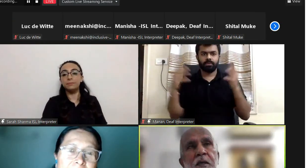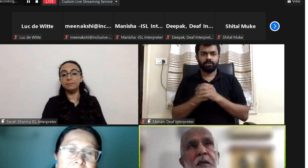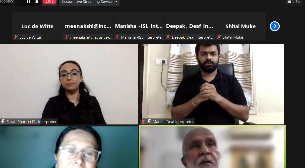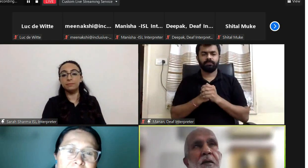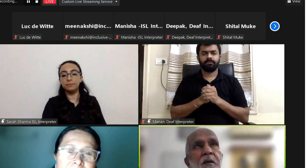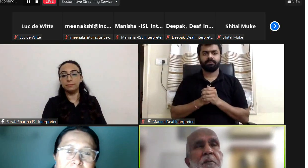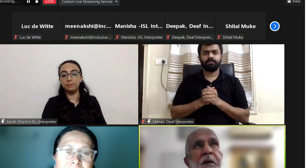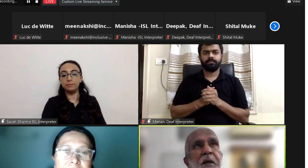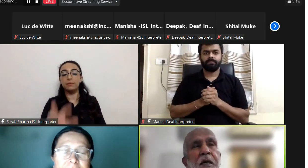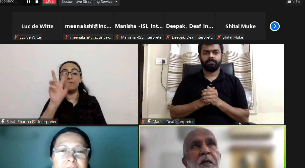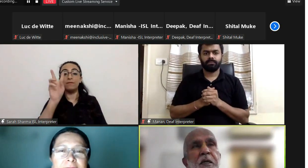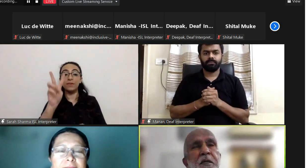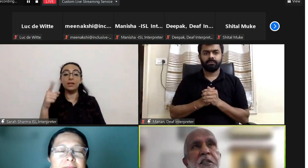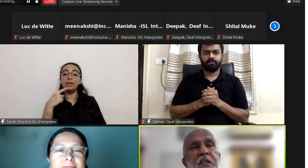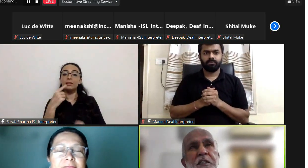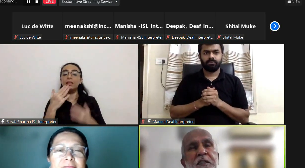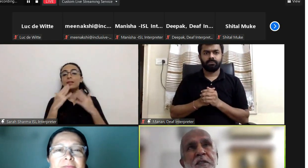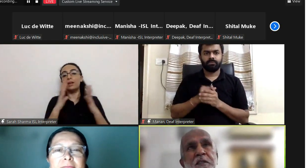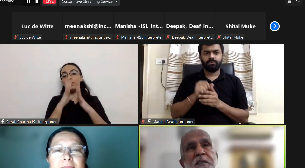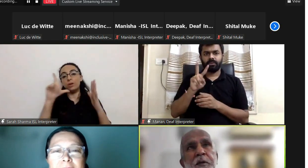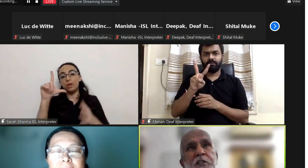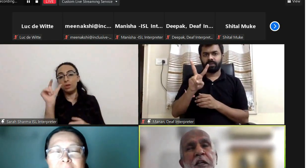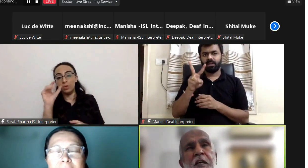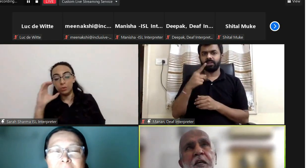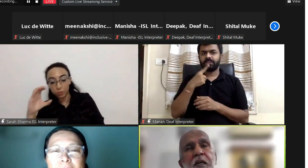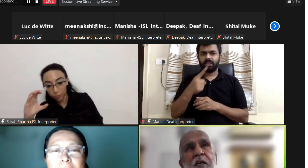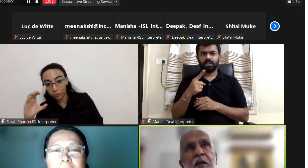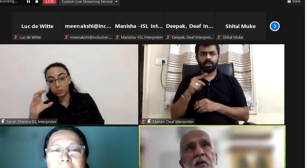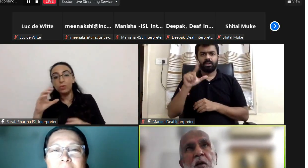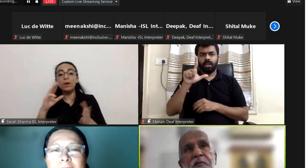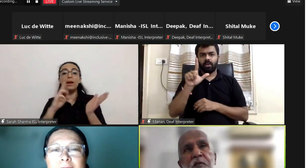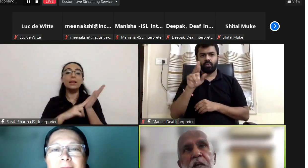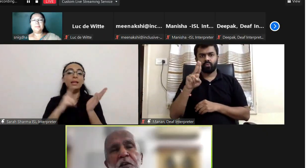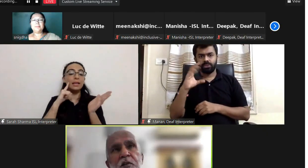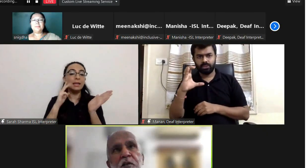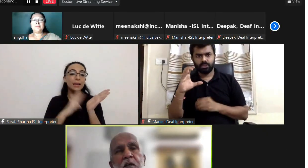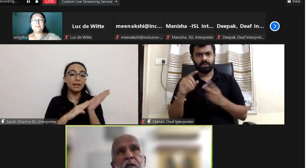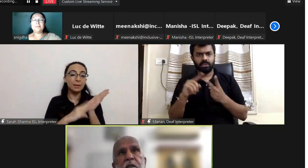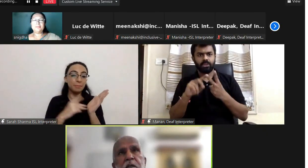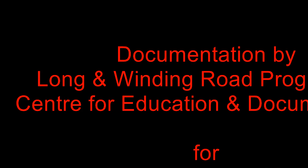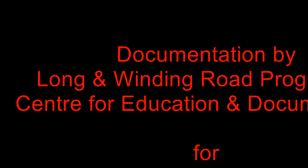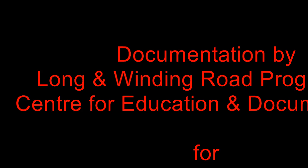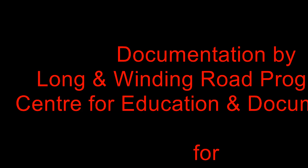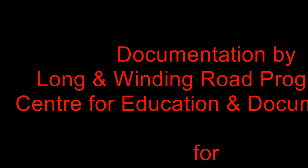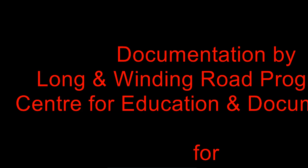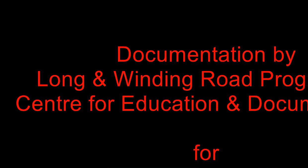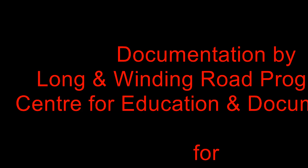Nimmi, and Shital, especially all of you. Thank you.